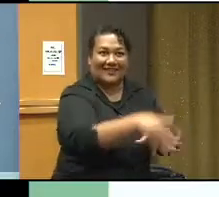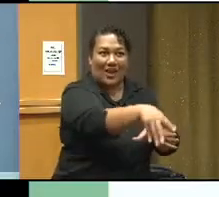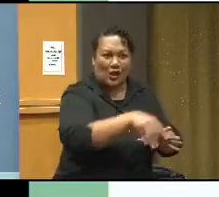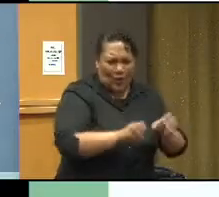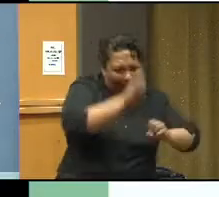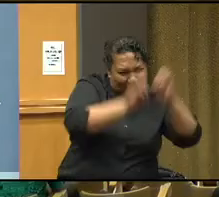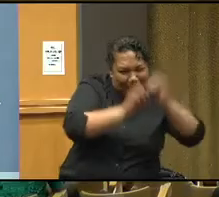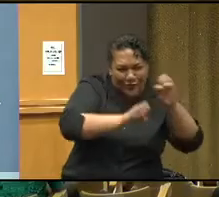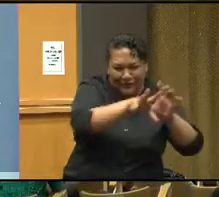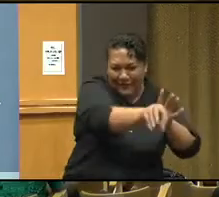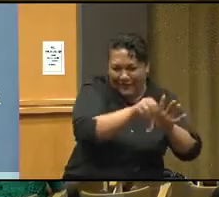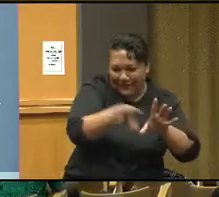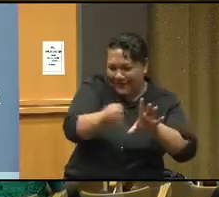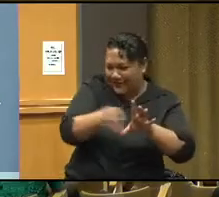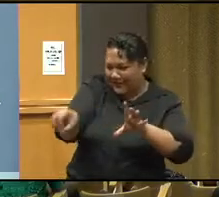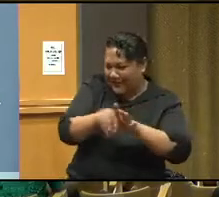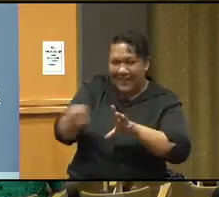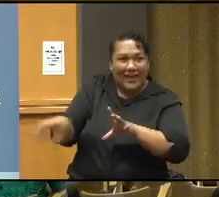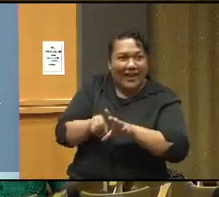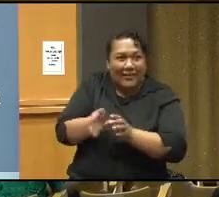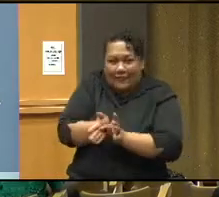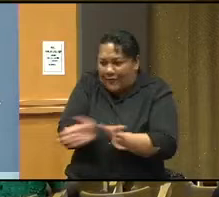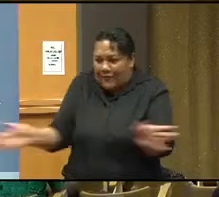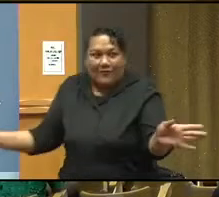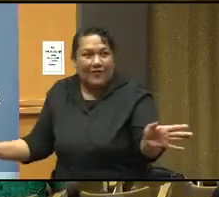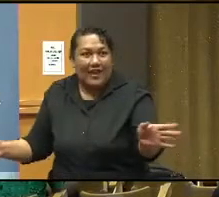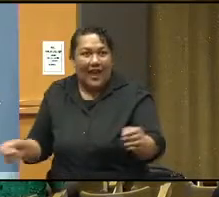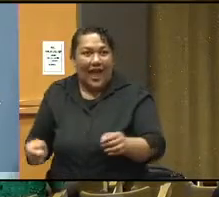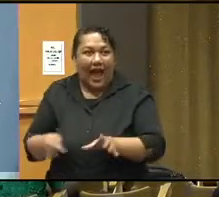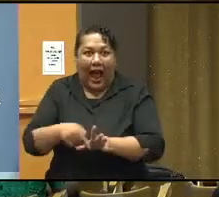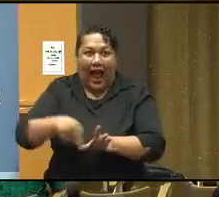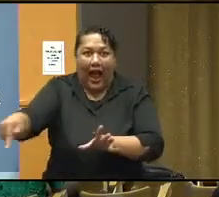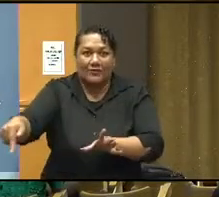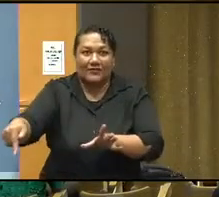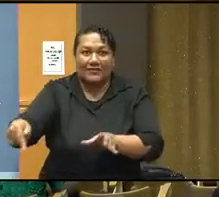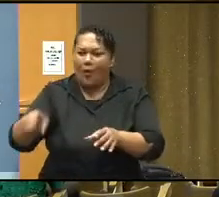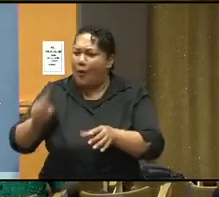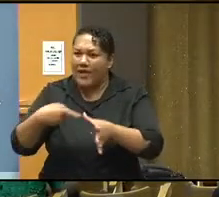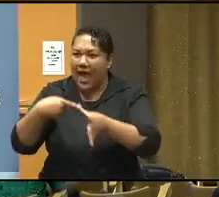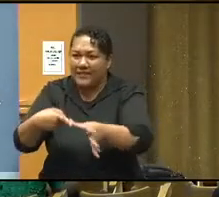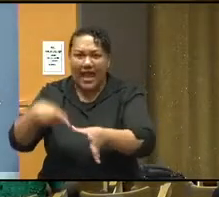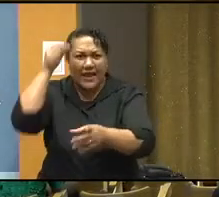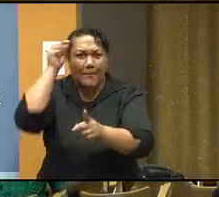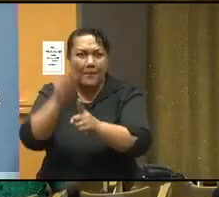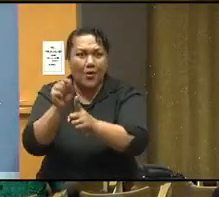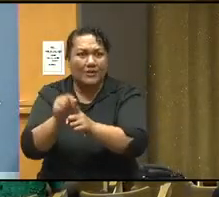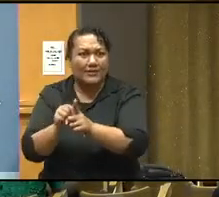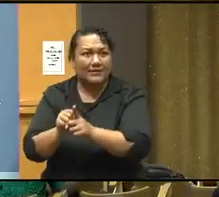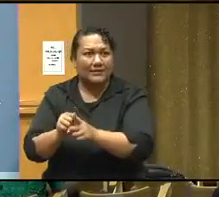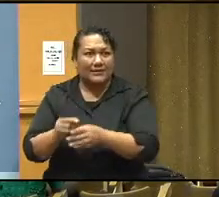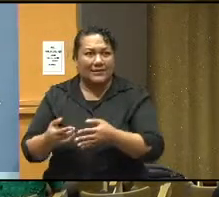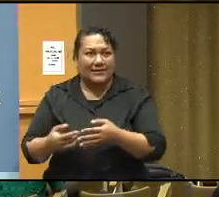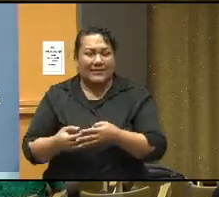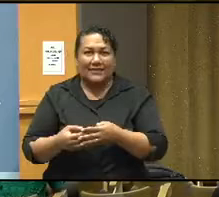about divergence of answers rather than that, I find it very interesting while I was listening to your speech, the question